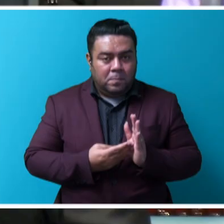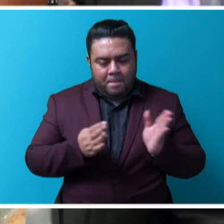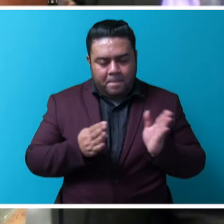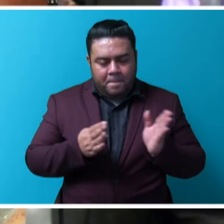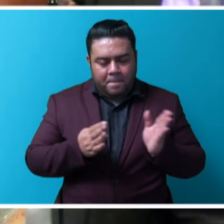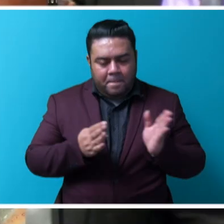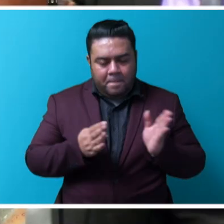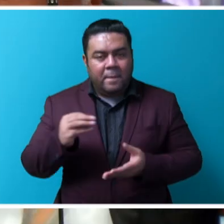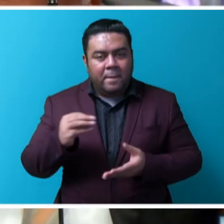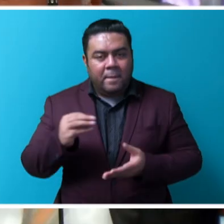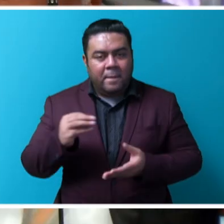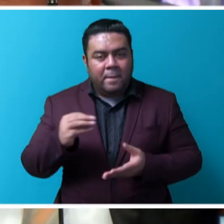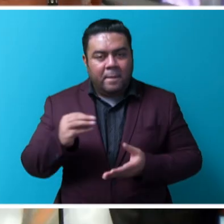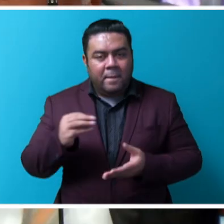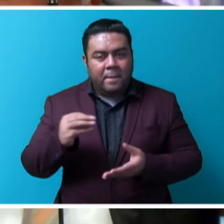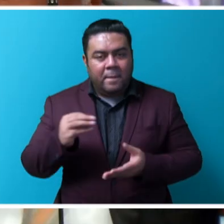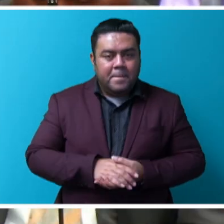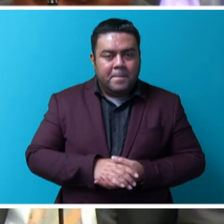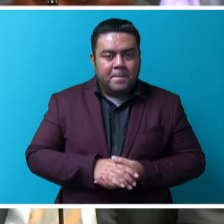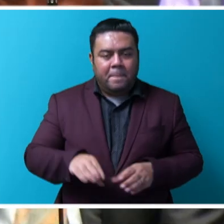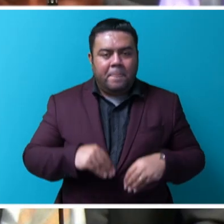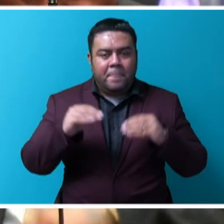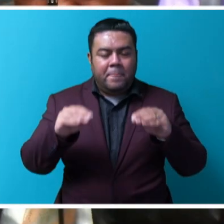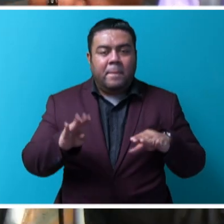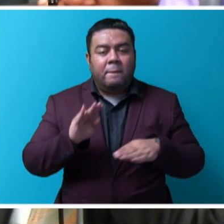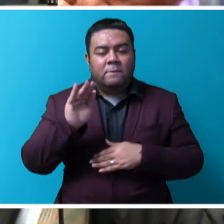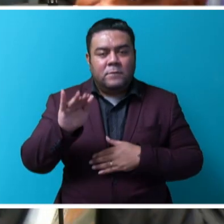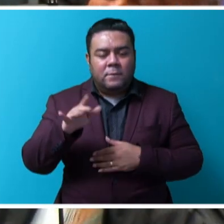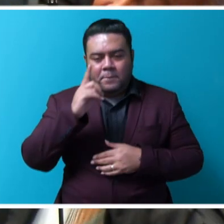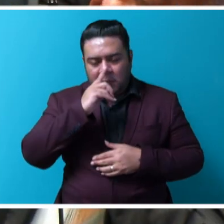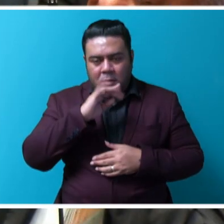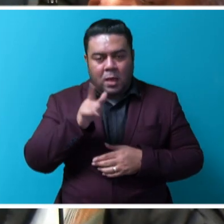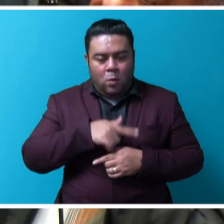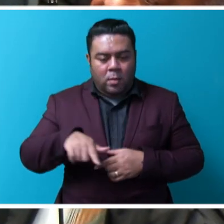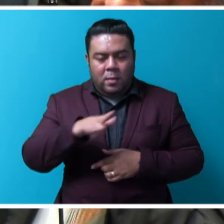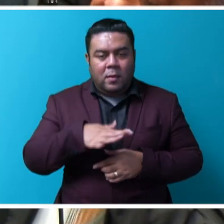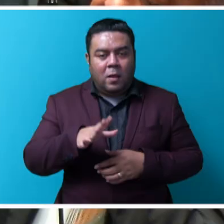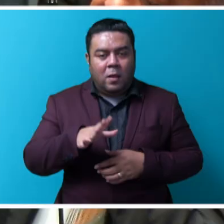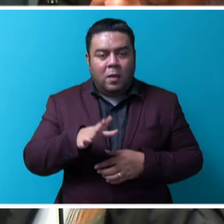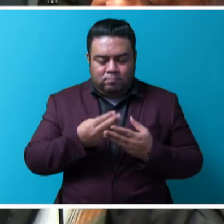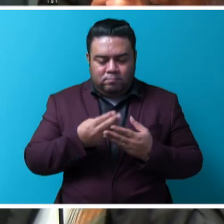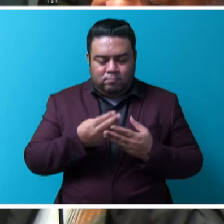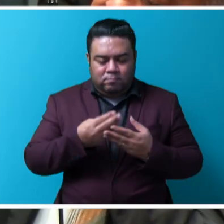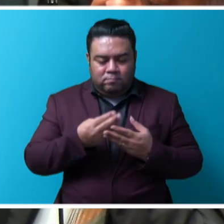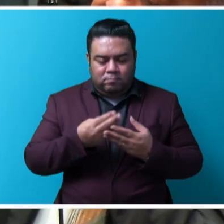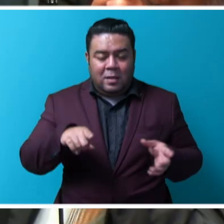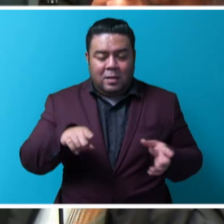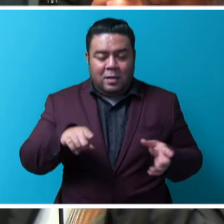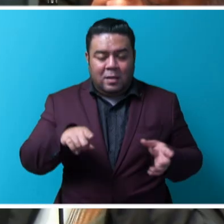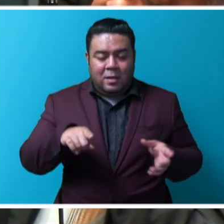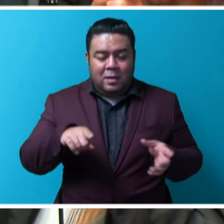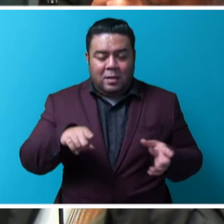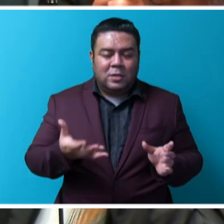of at-risk communities to coastal protection projects and advancing cleaner waste system. We are not just responding to climate